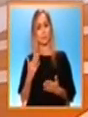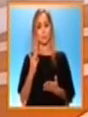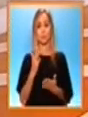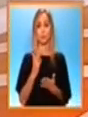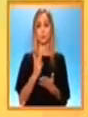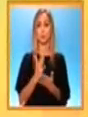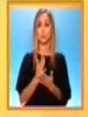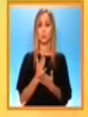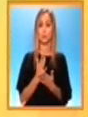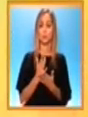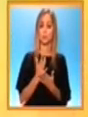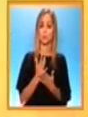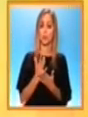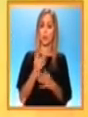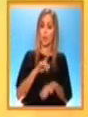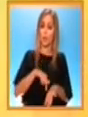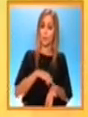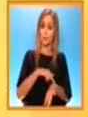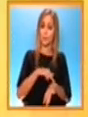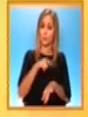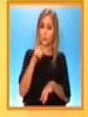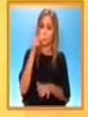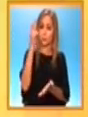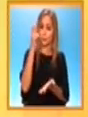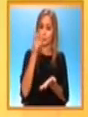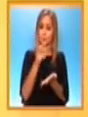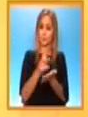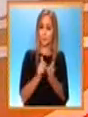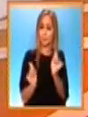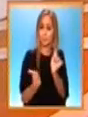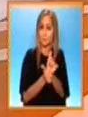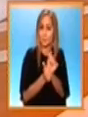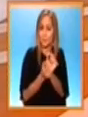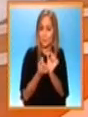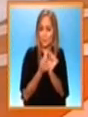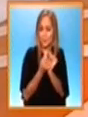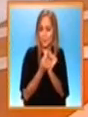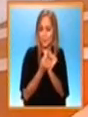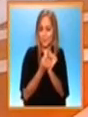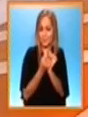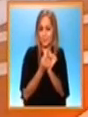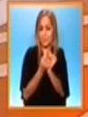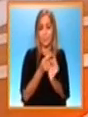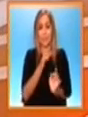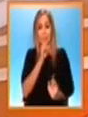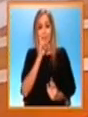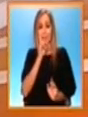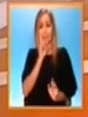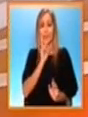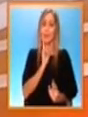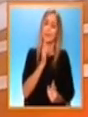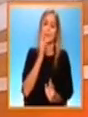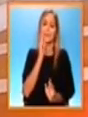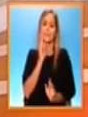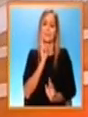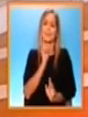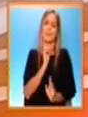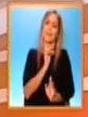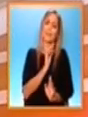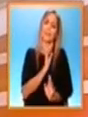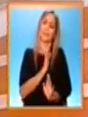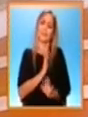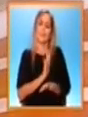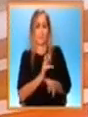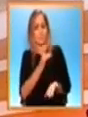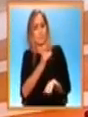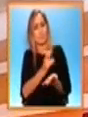as long as you stand by me. So darling, darling,